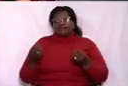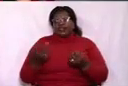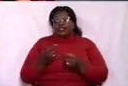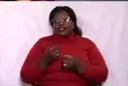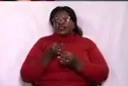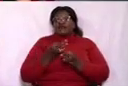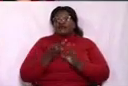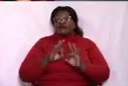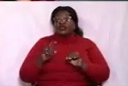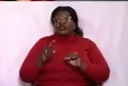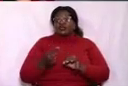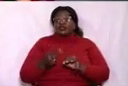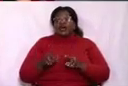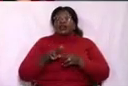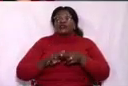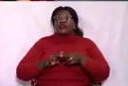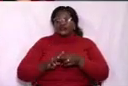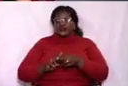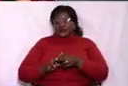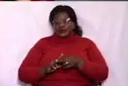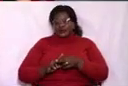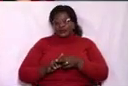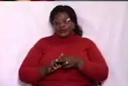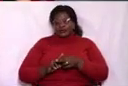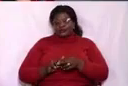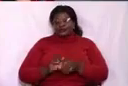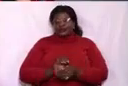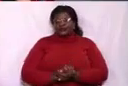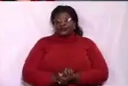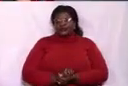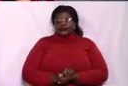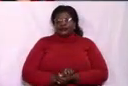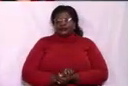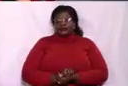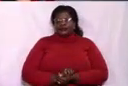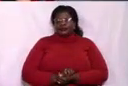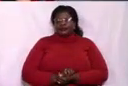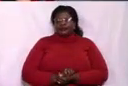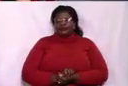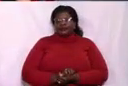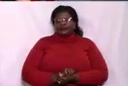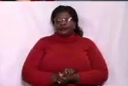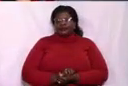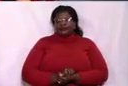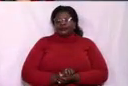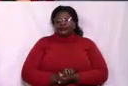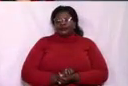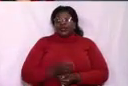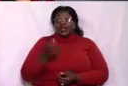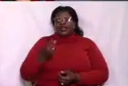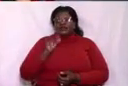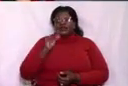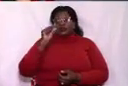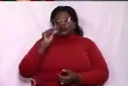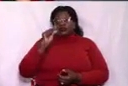take advantage of those to the max. So I have a small budget just for boosting some